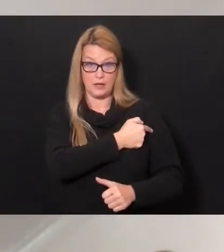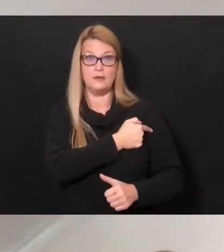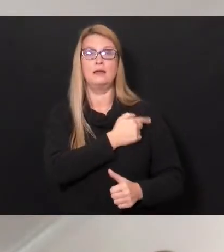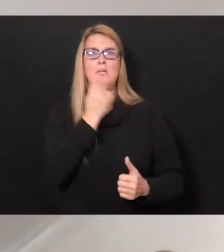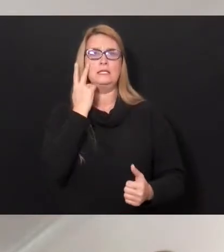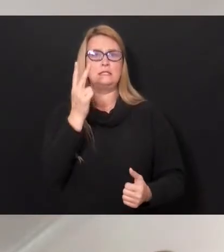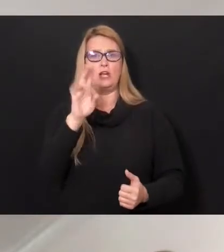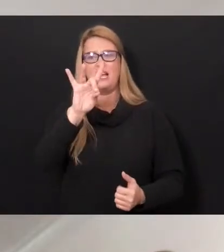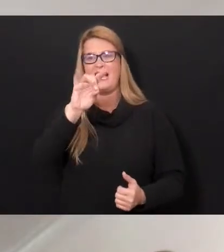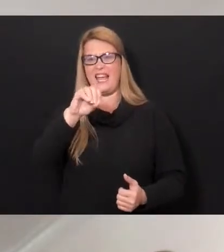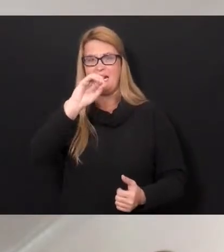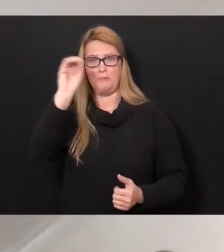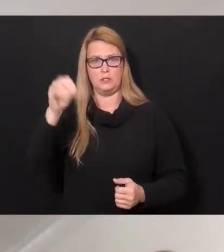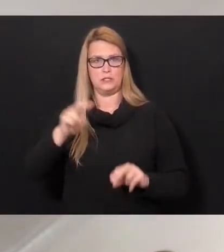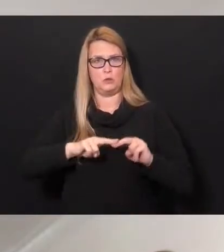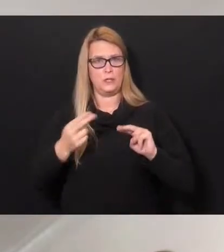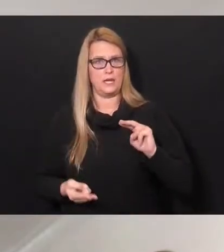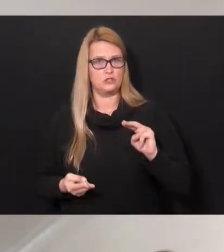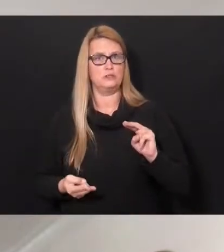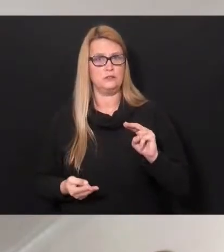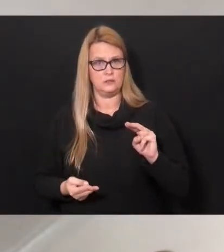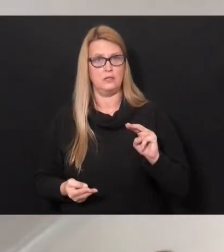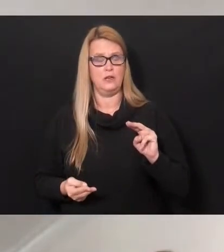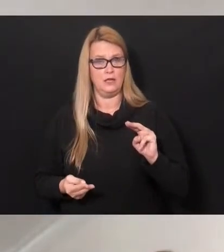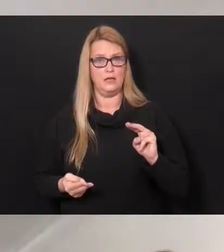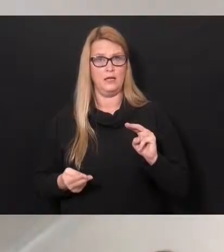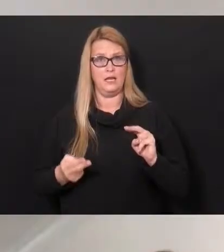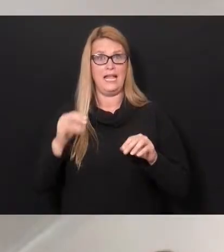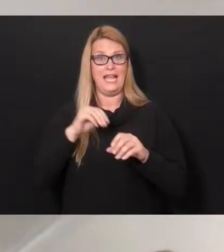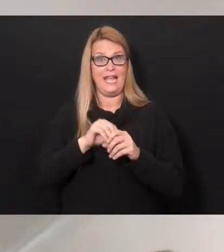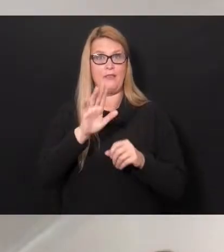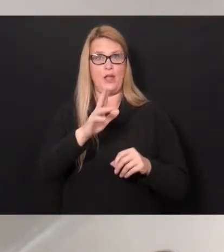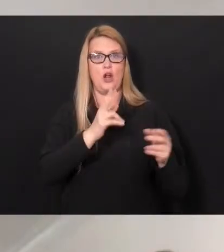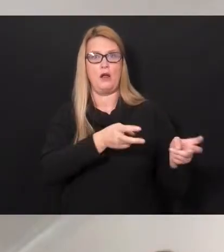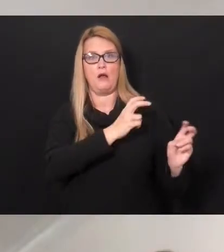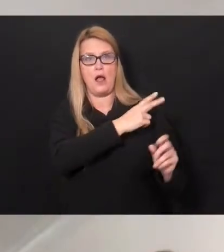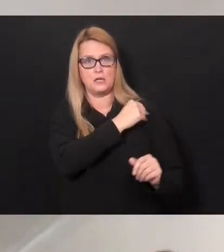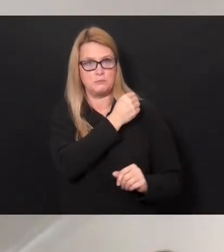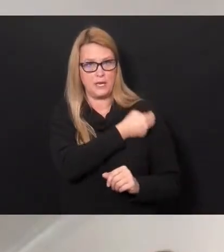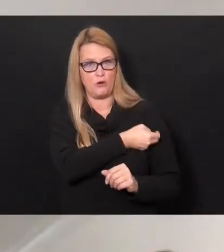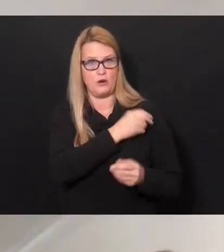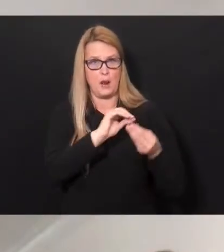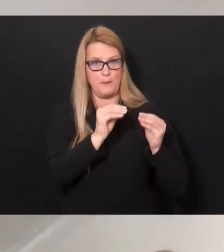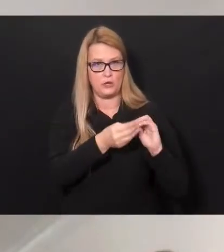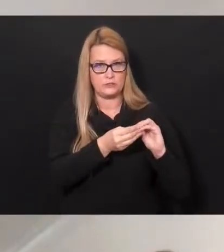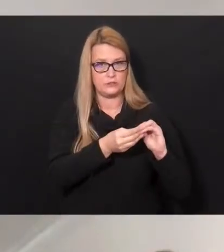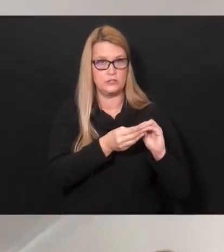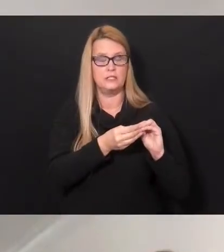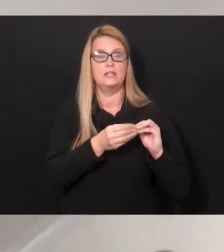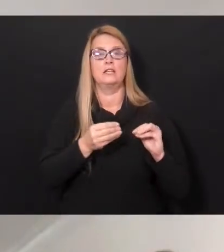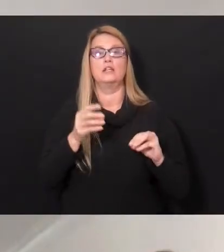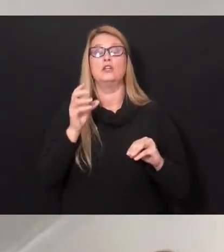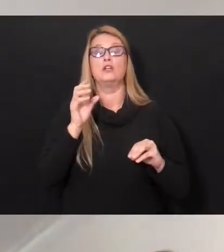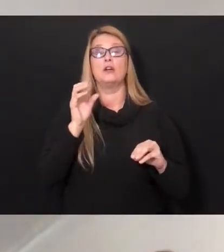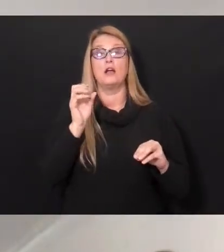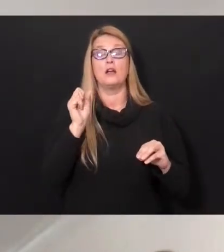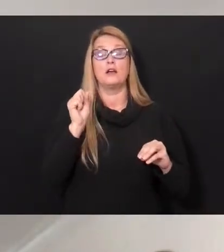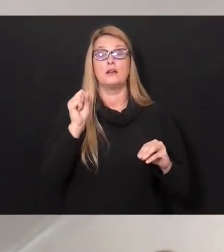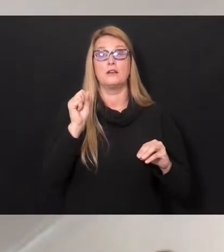saw an 80% reduction in the hospitalization rates and severe illness of